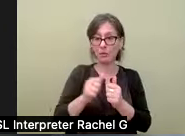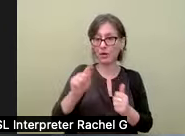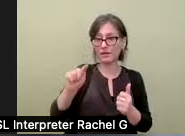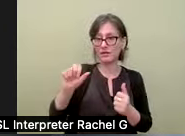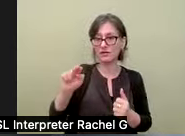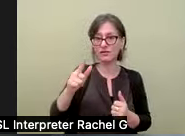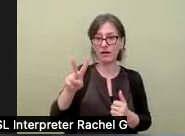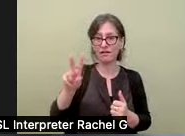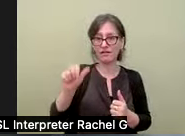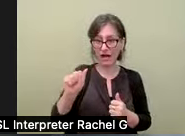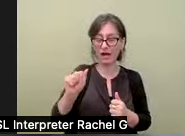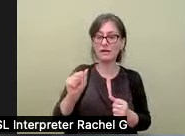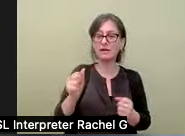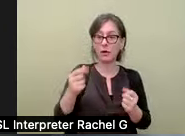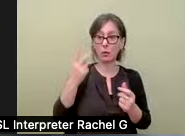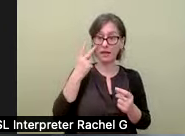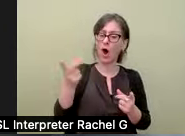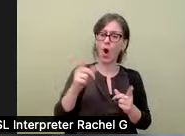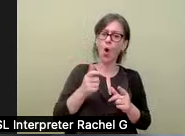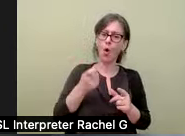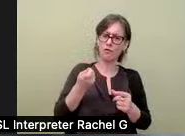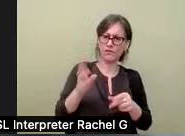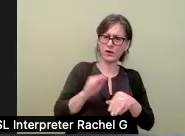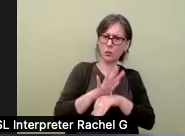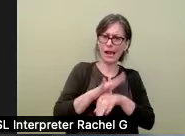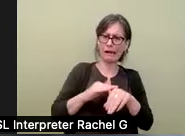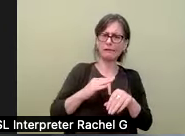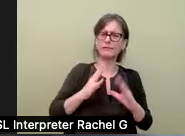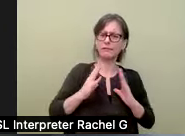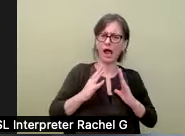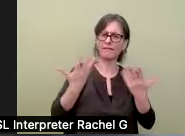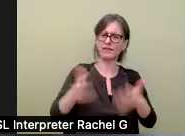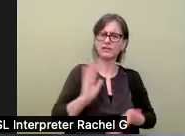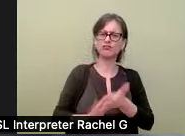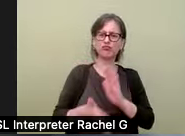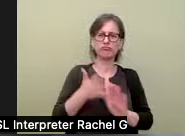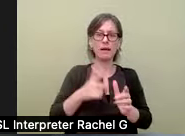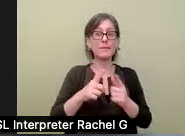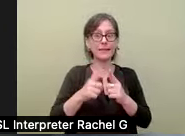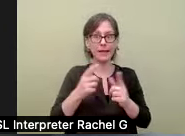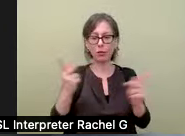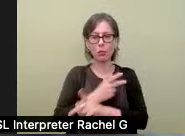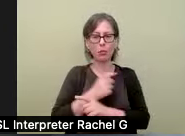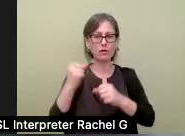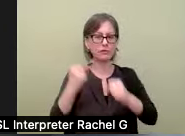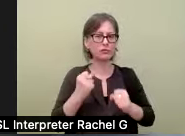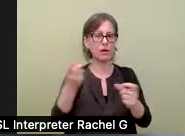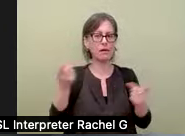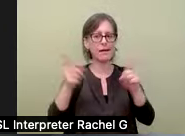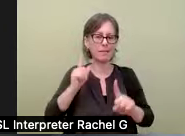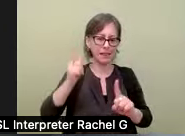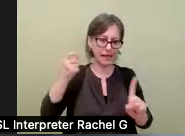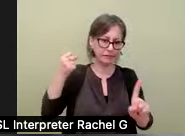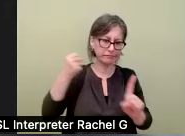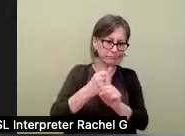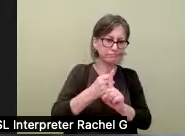initial strong waves were it and it was over, so they started to go back and then realized that the stronger waves were coming later on,